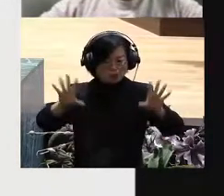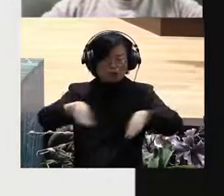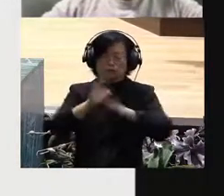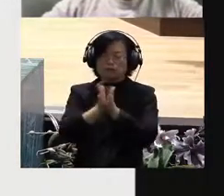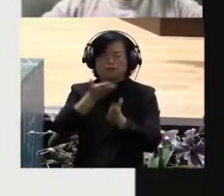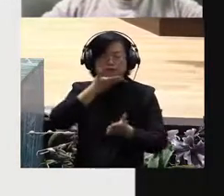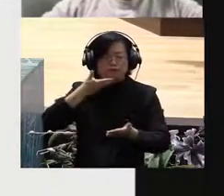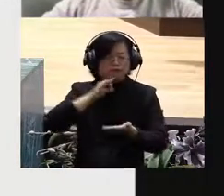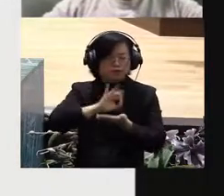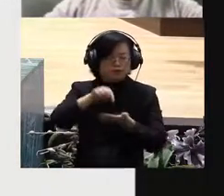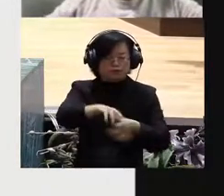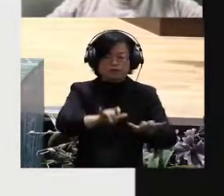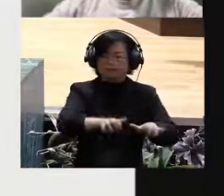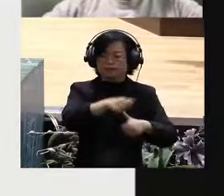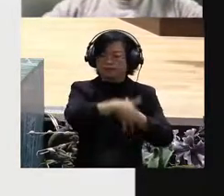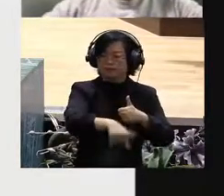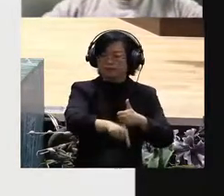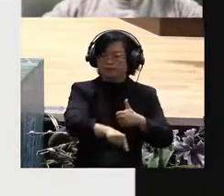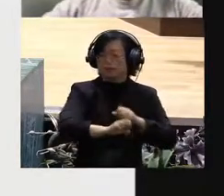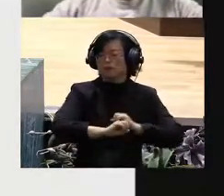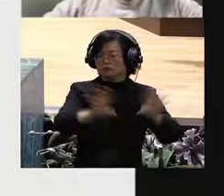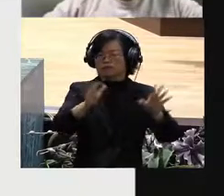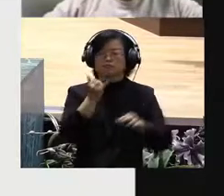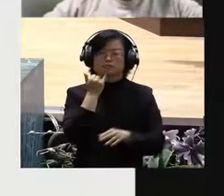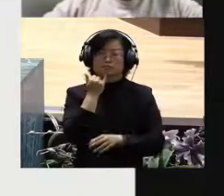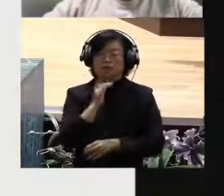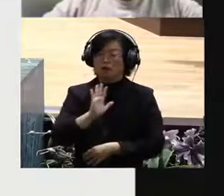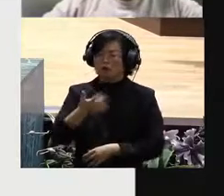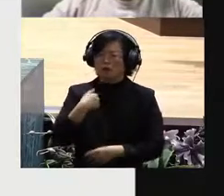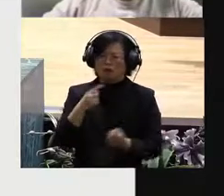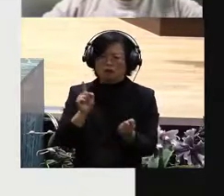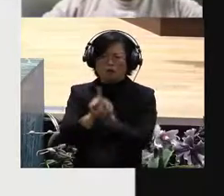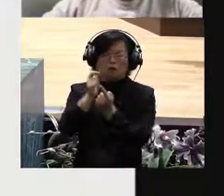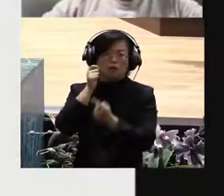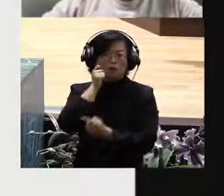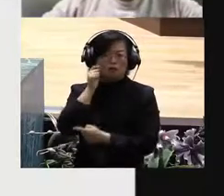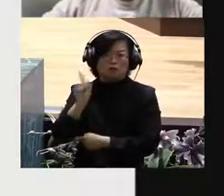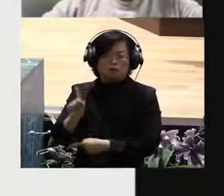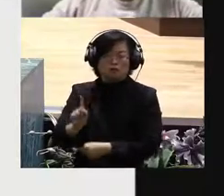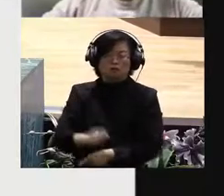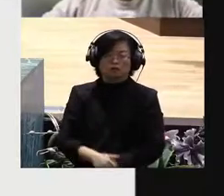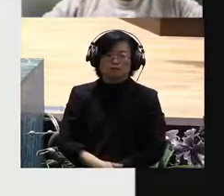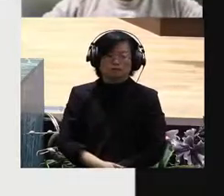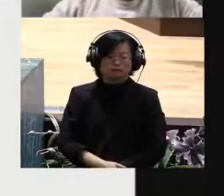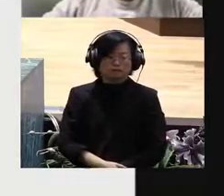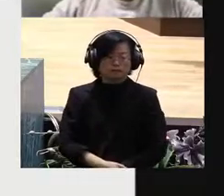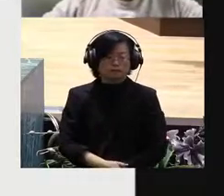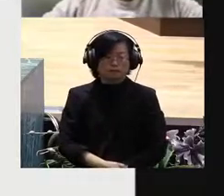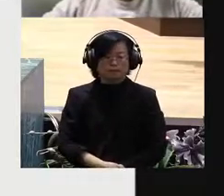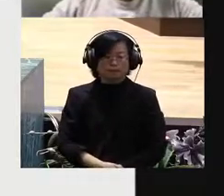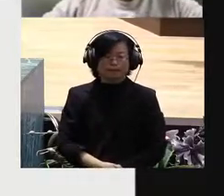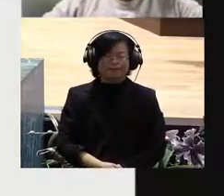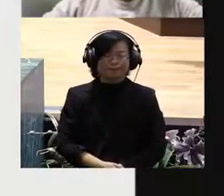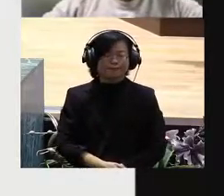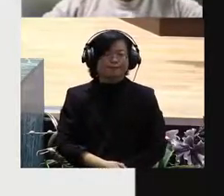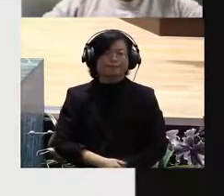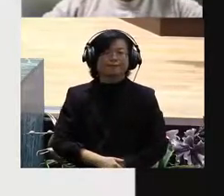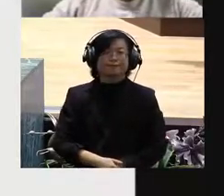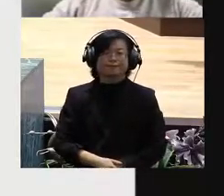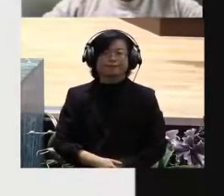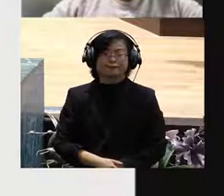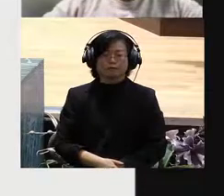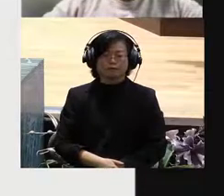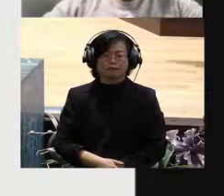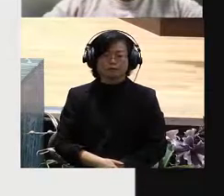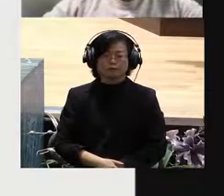However, the movement towards open government does not come without its challenges. Despite all our effort, Pakistan